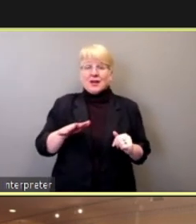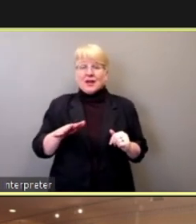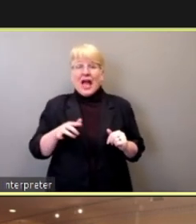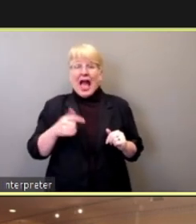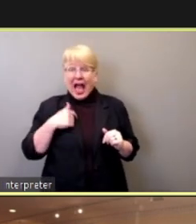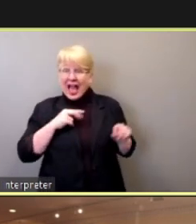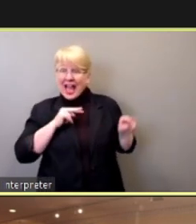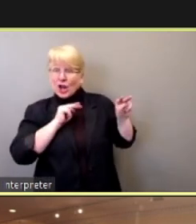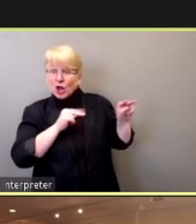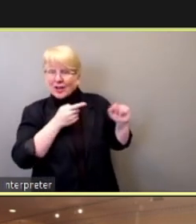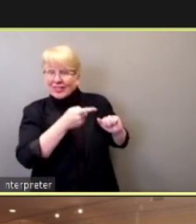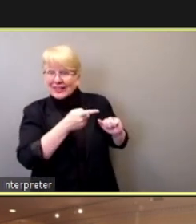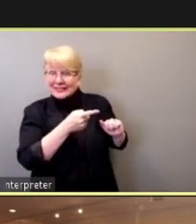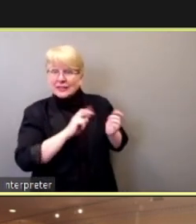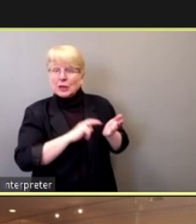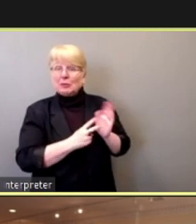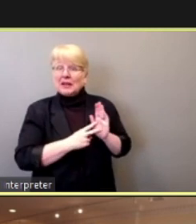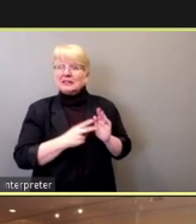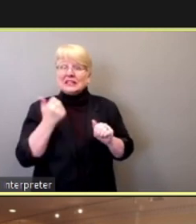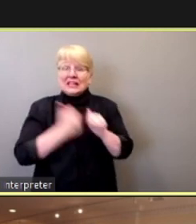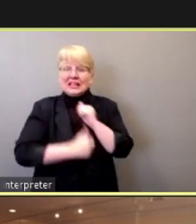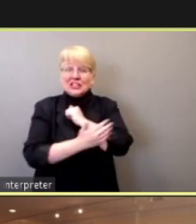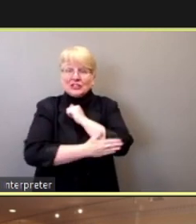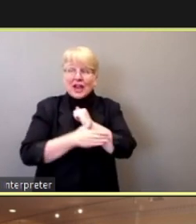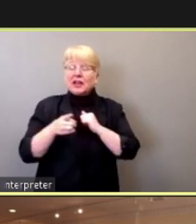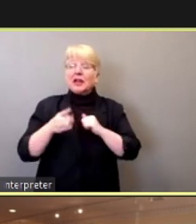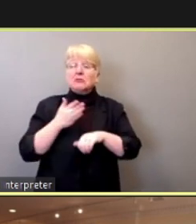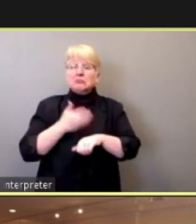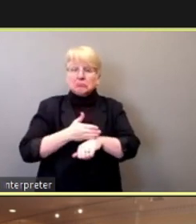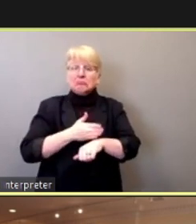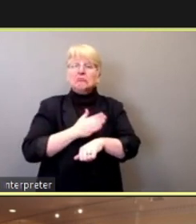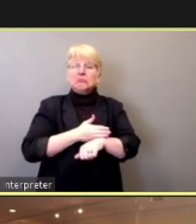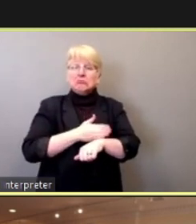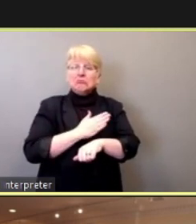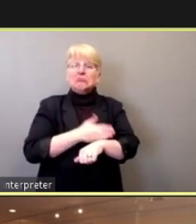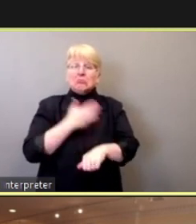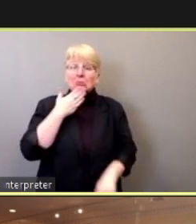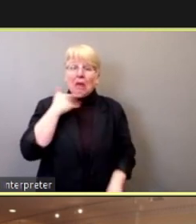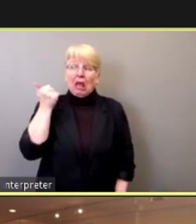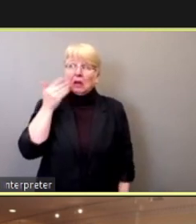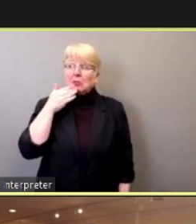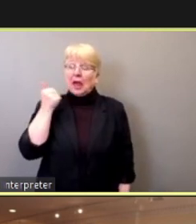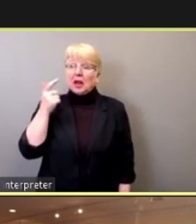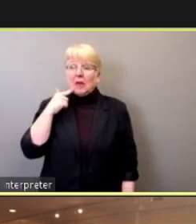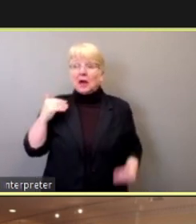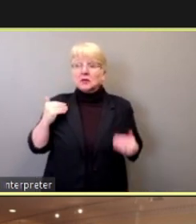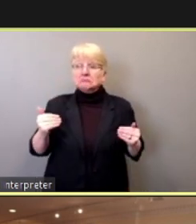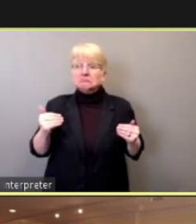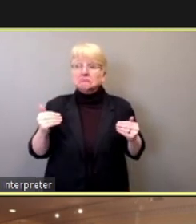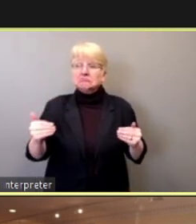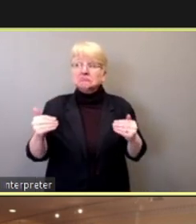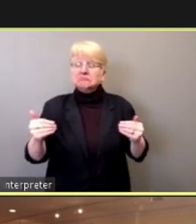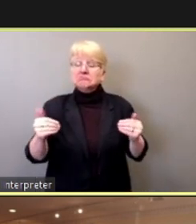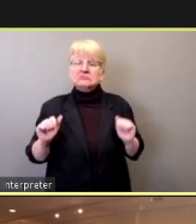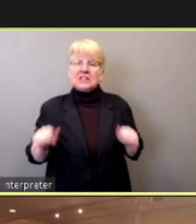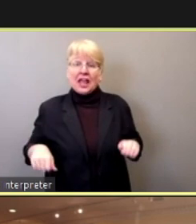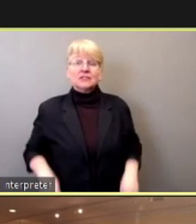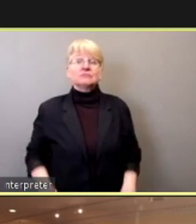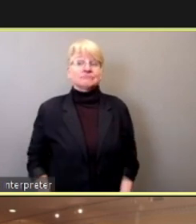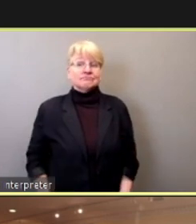progress, we're getting better, and we can move forward. Next slide,